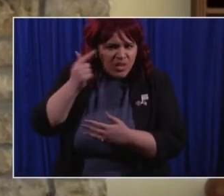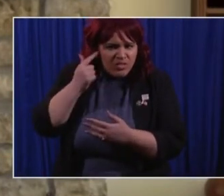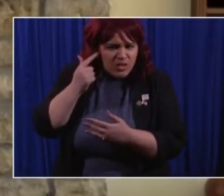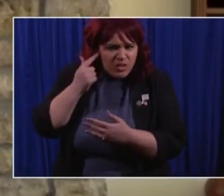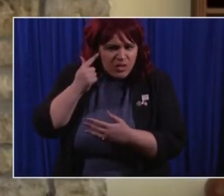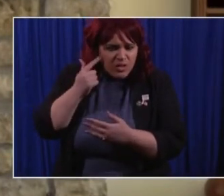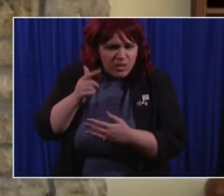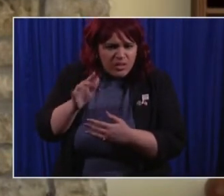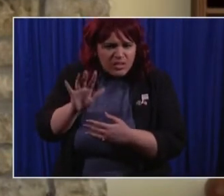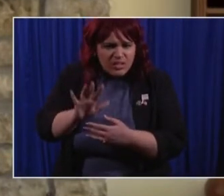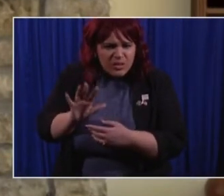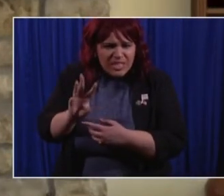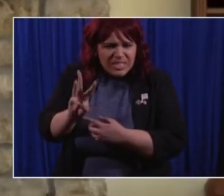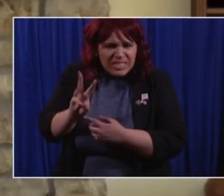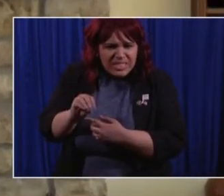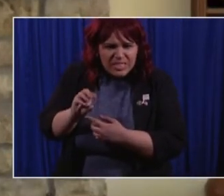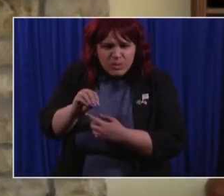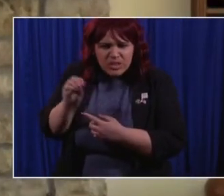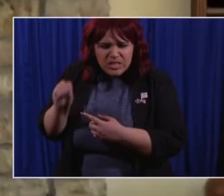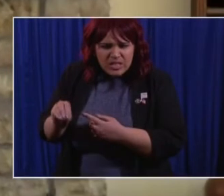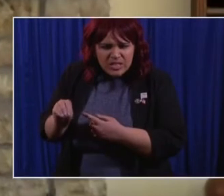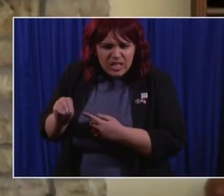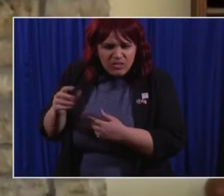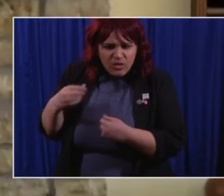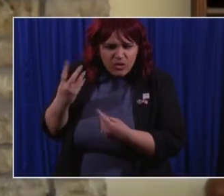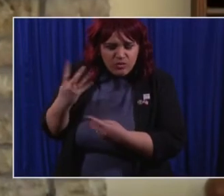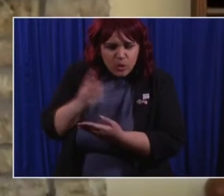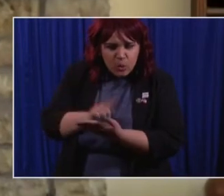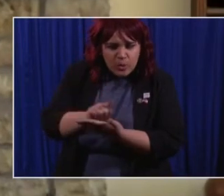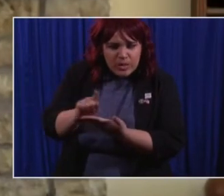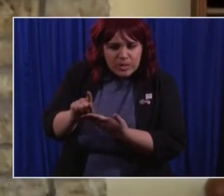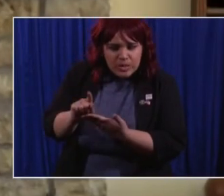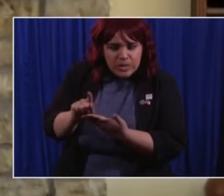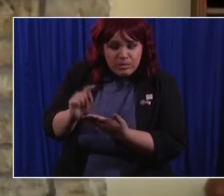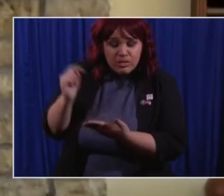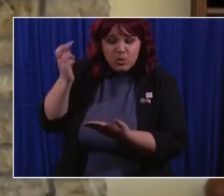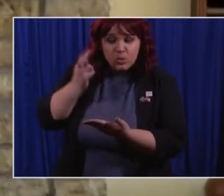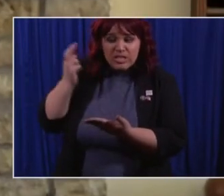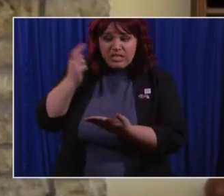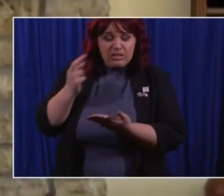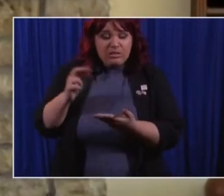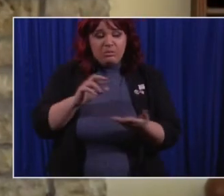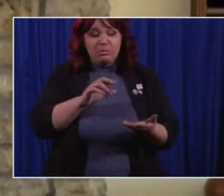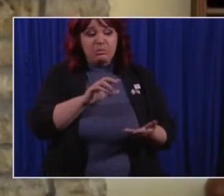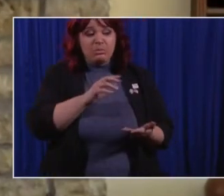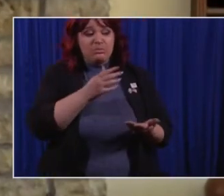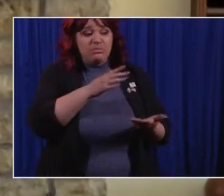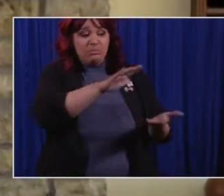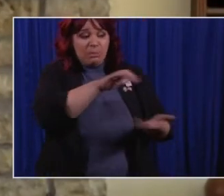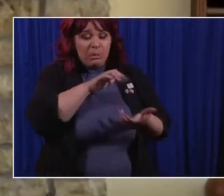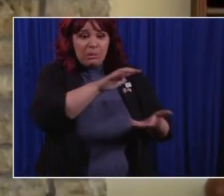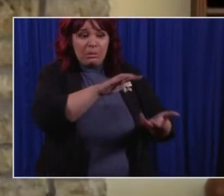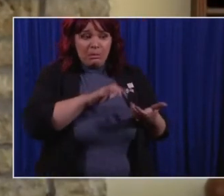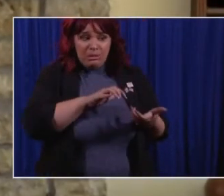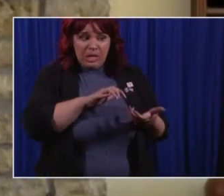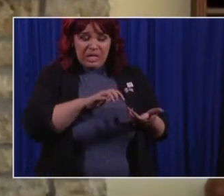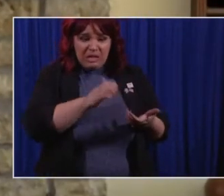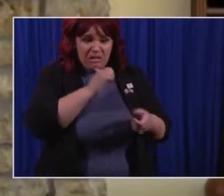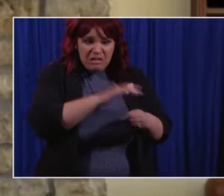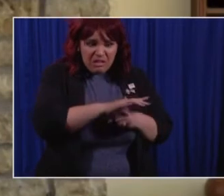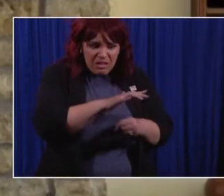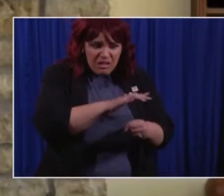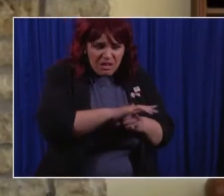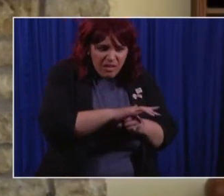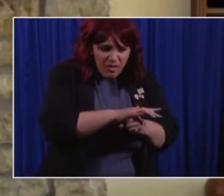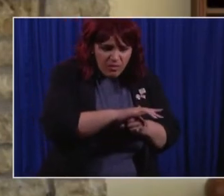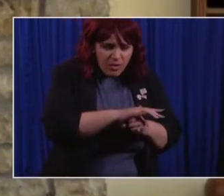60% for a few weeks now. Is this mostly because of a supply issue, or is the state running out of 80 plus year olds that